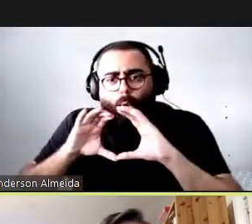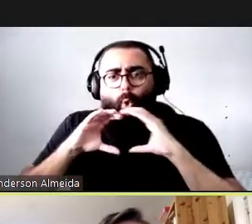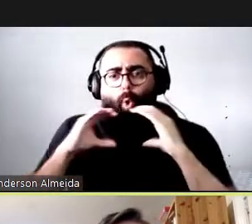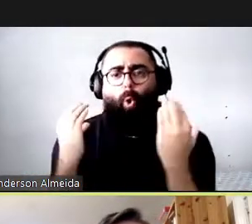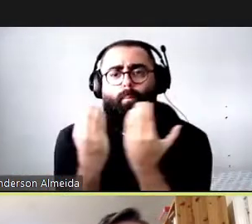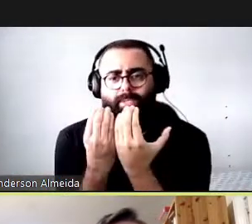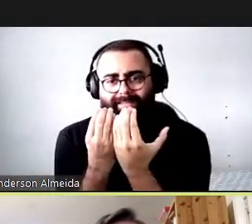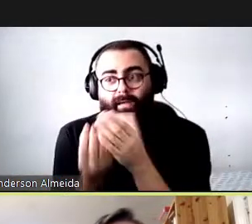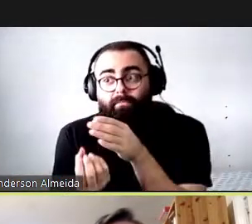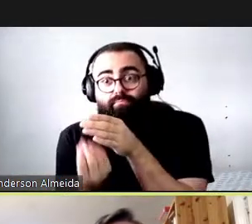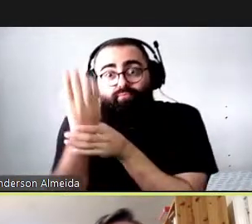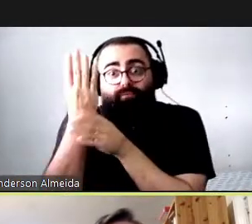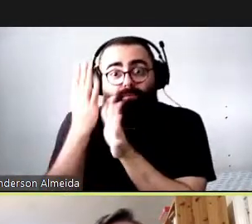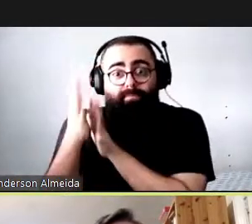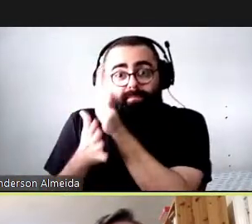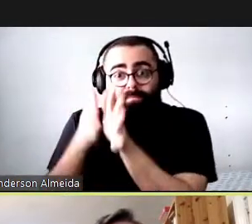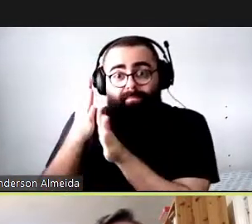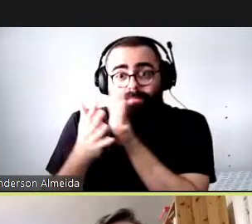develop.